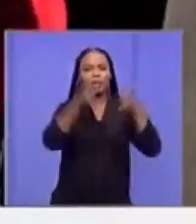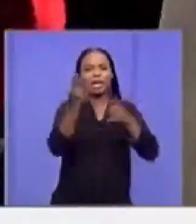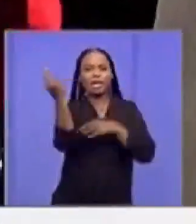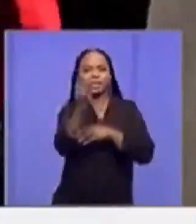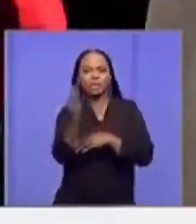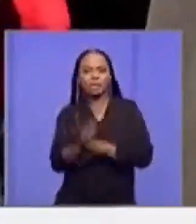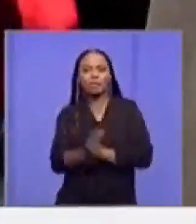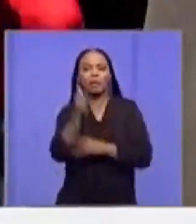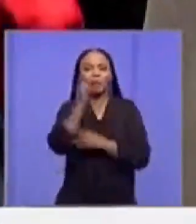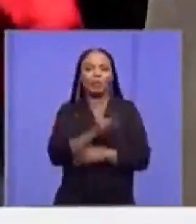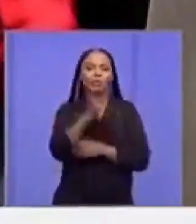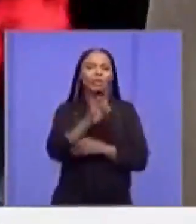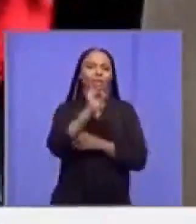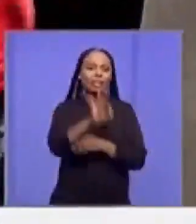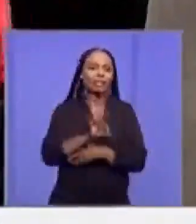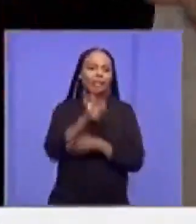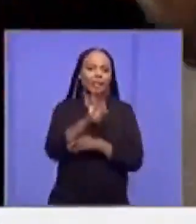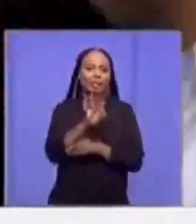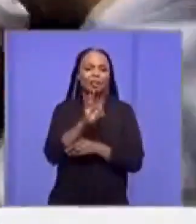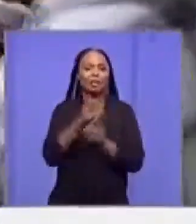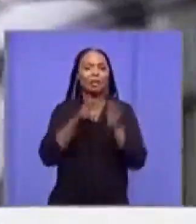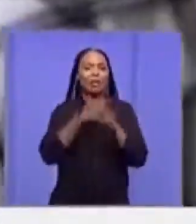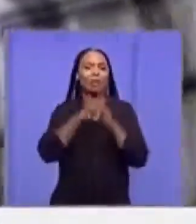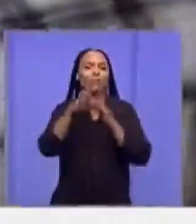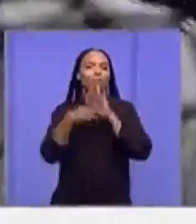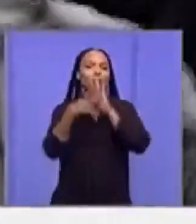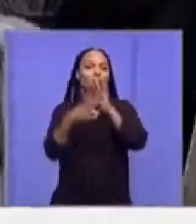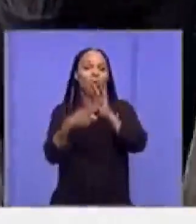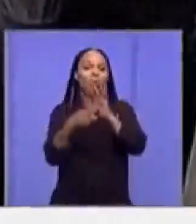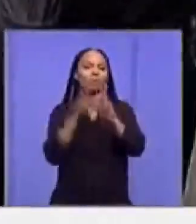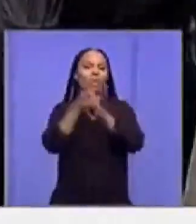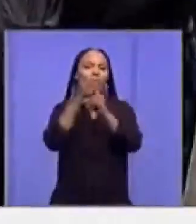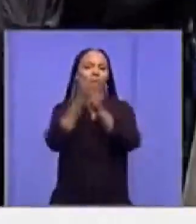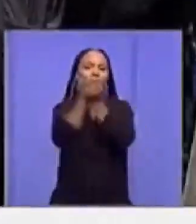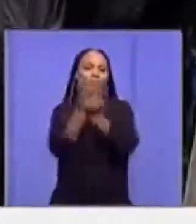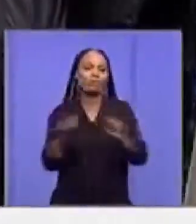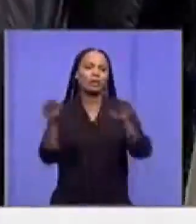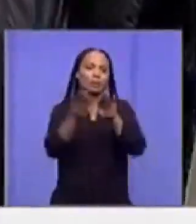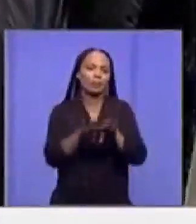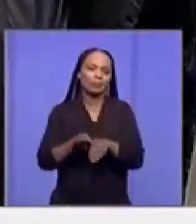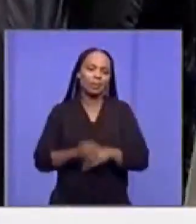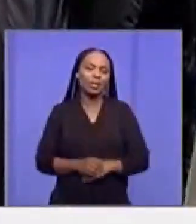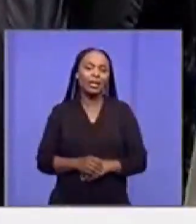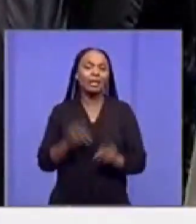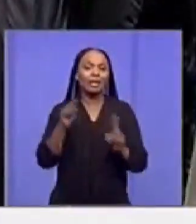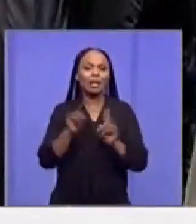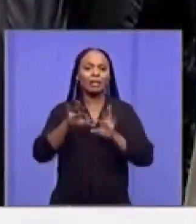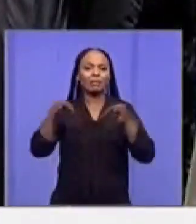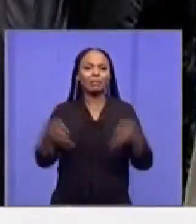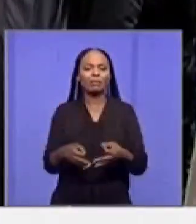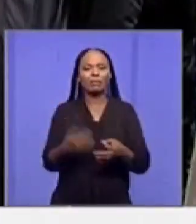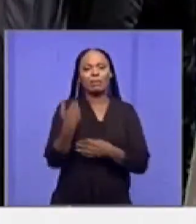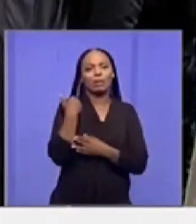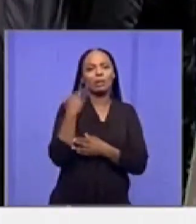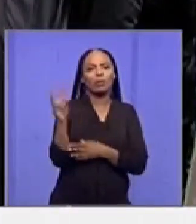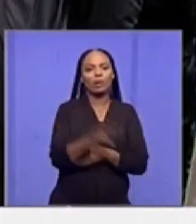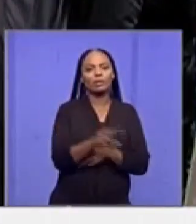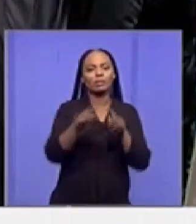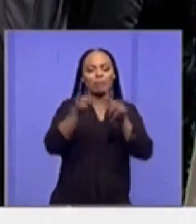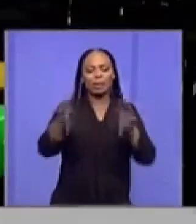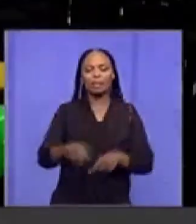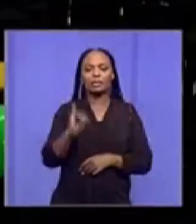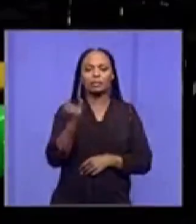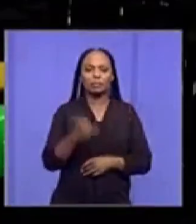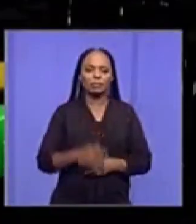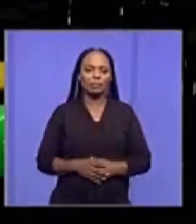silver ka 2013 ka tema ya kgathilego tokologong ya naga ye. O bolokilwe maabane dirapeng tša West Park ka